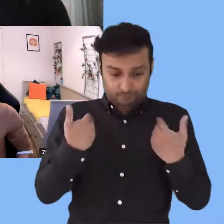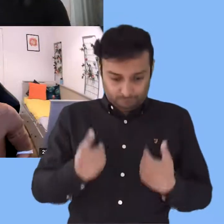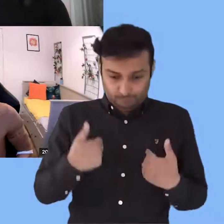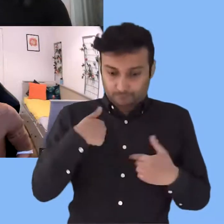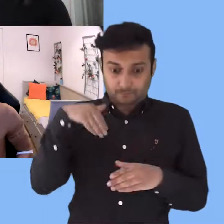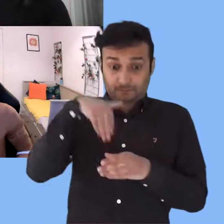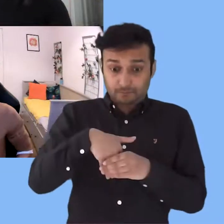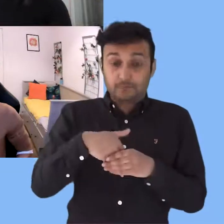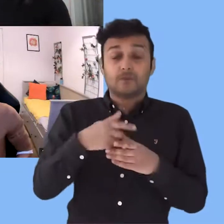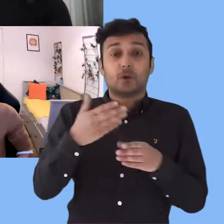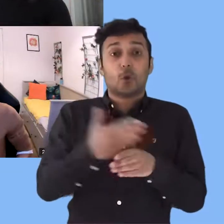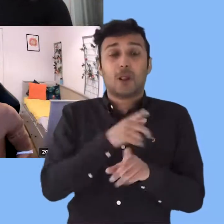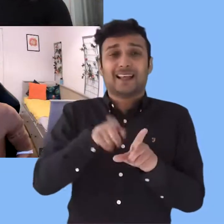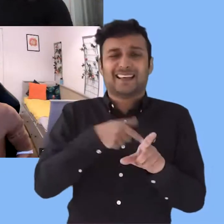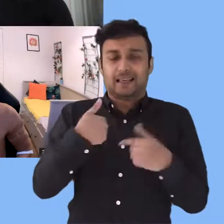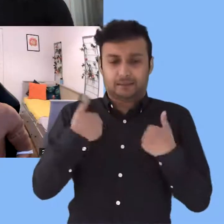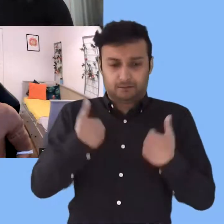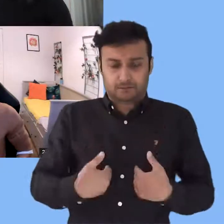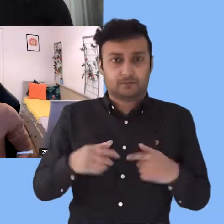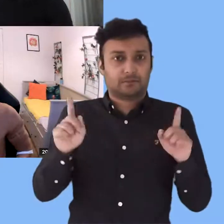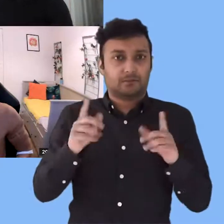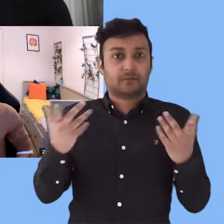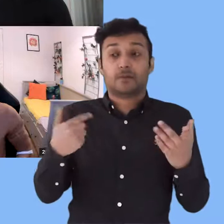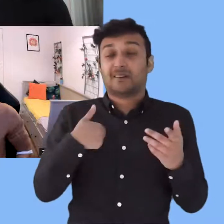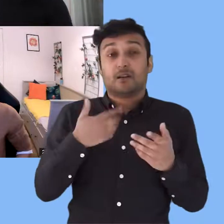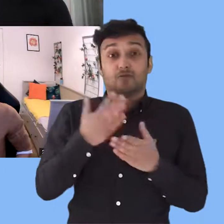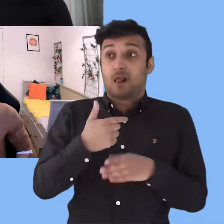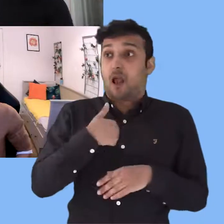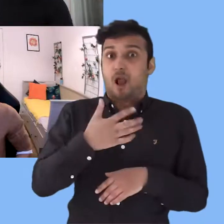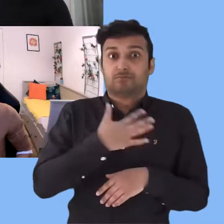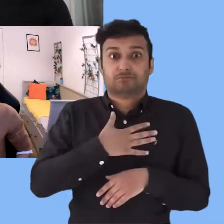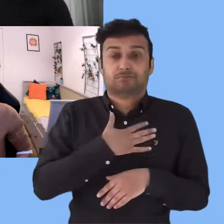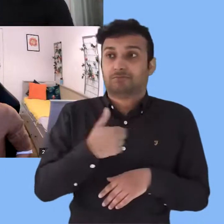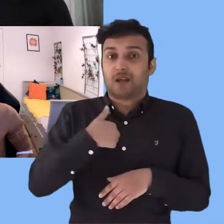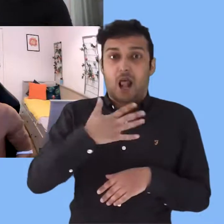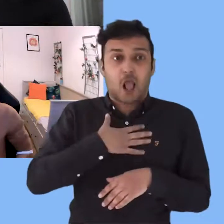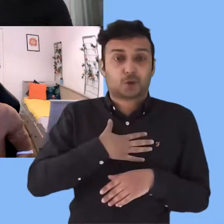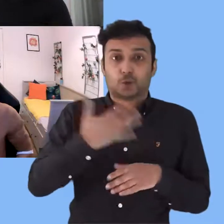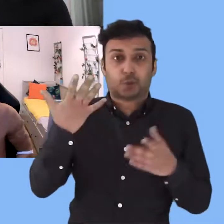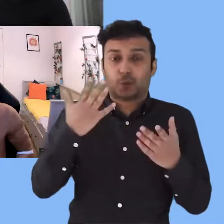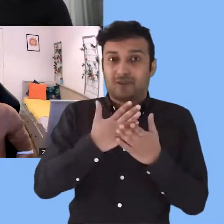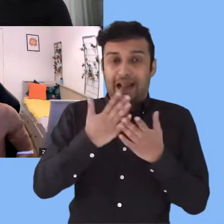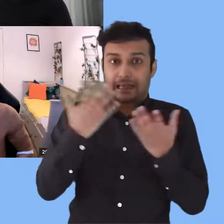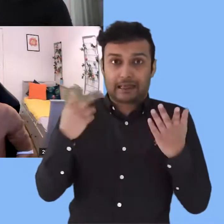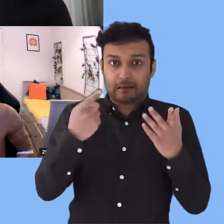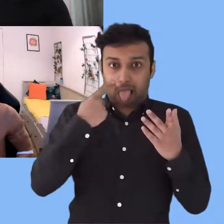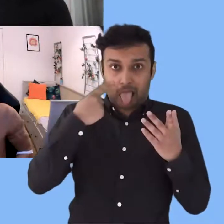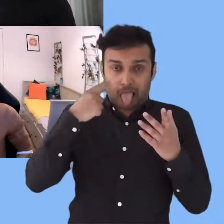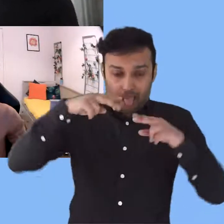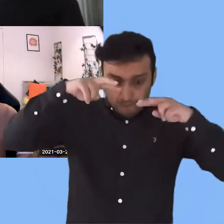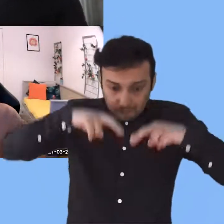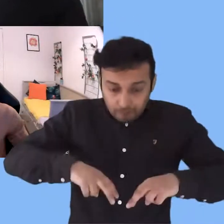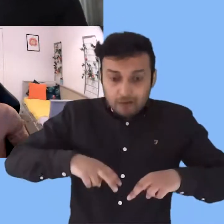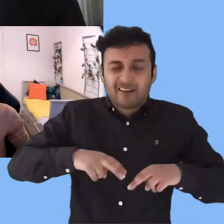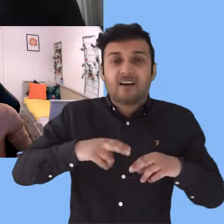dive, basically, into kind of getting through and past this conversation around books and Black dolls. How